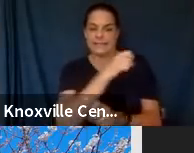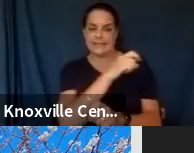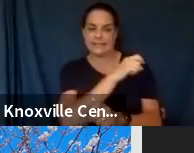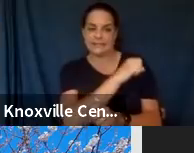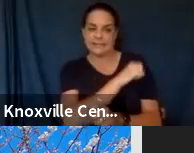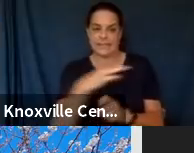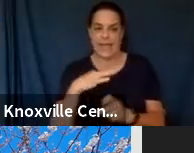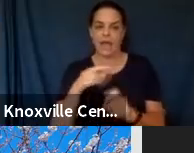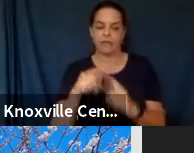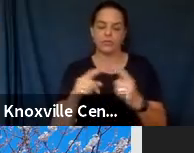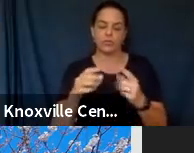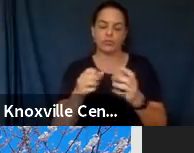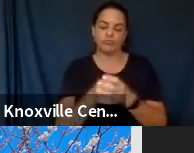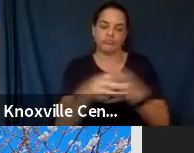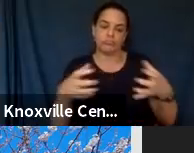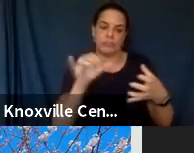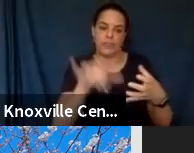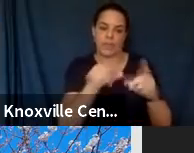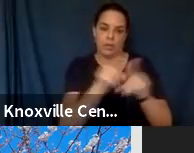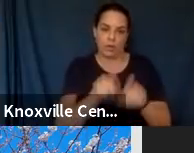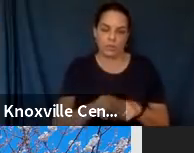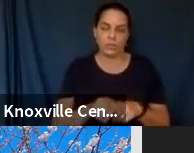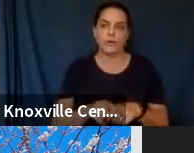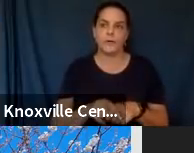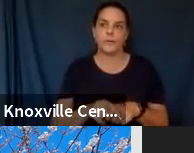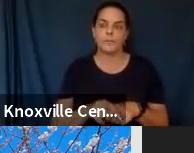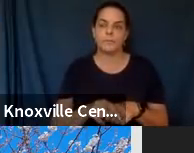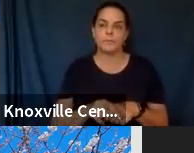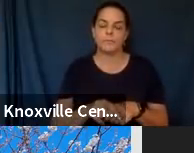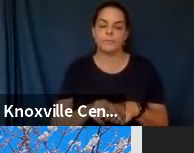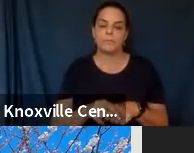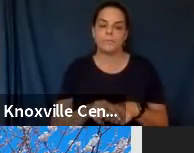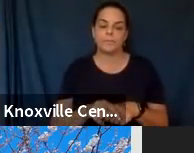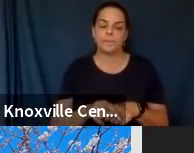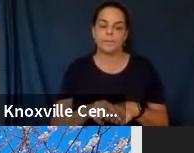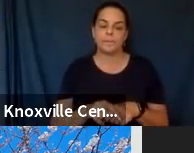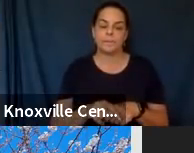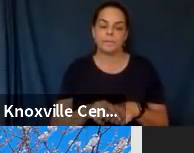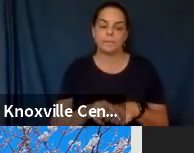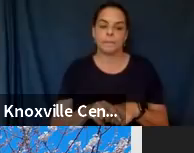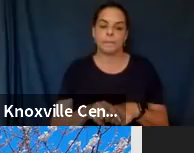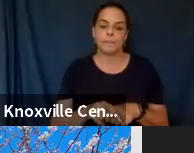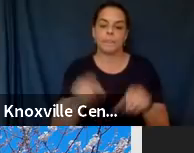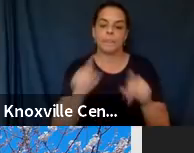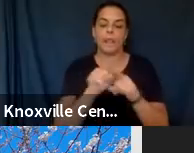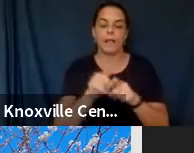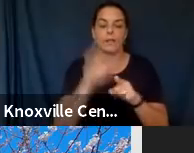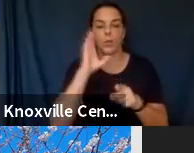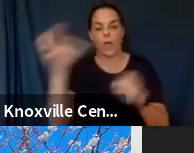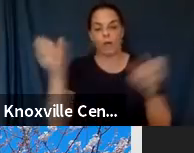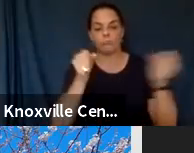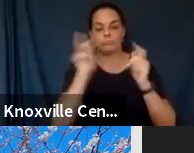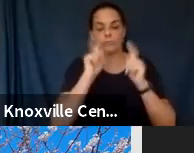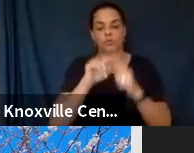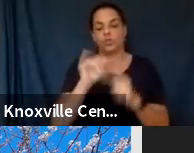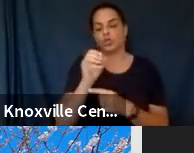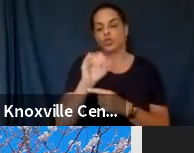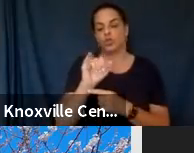well. So that's, in addition to that, we'll be also adding folks to our joint information center and our phone